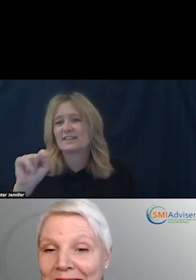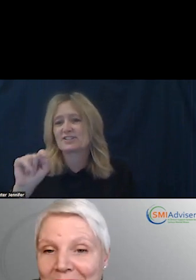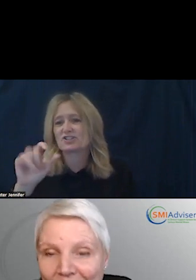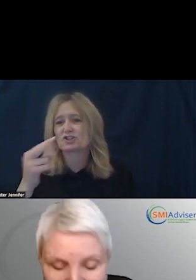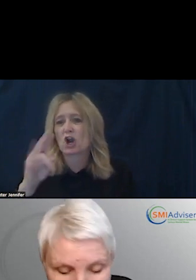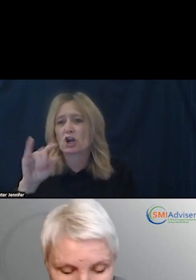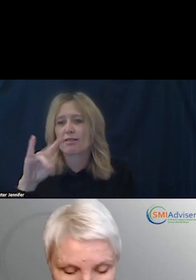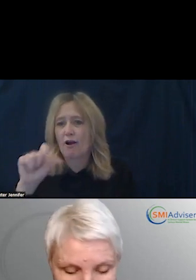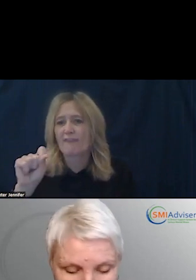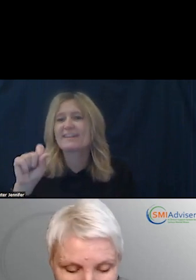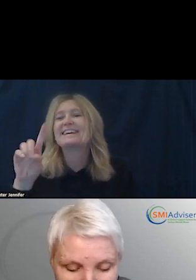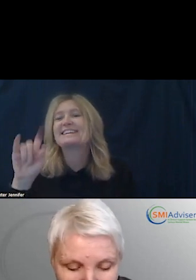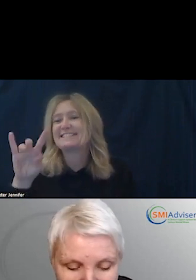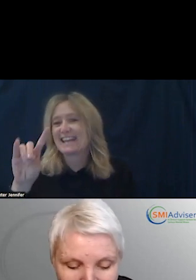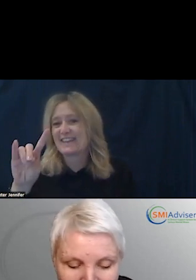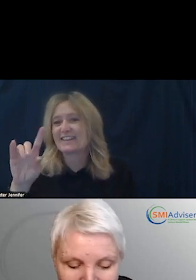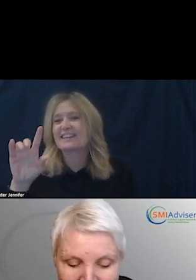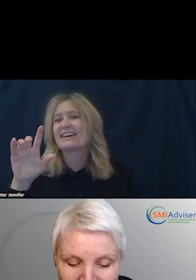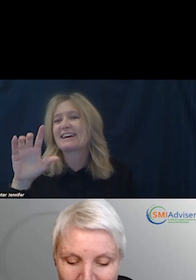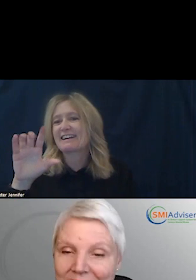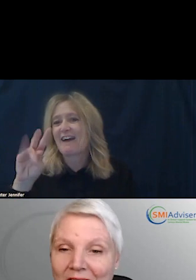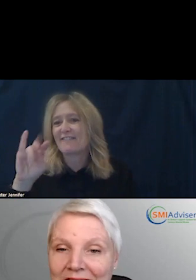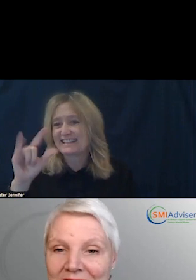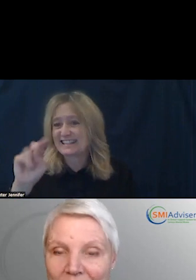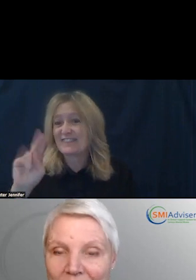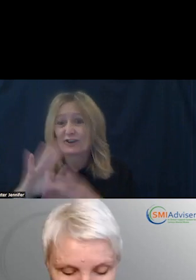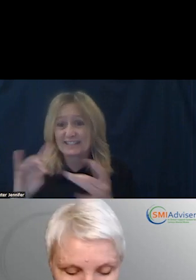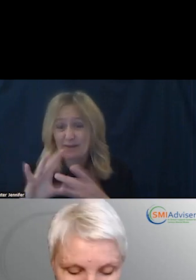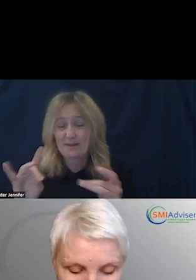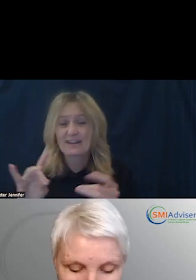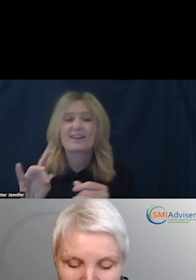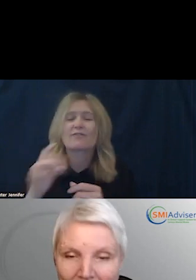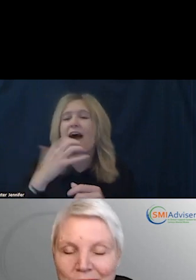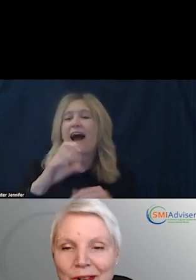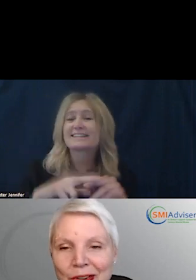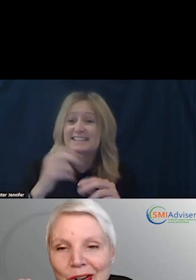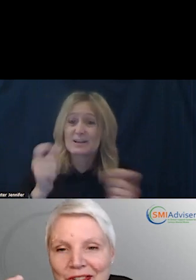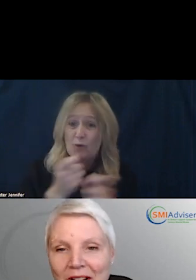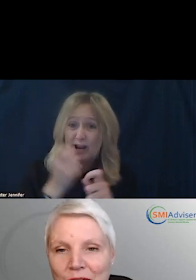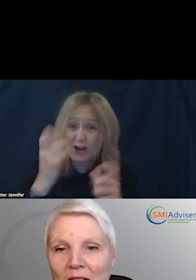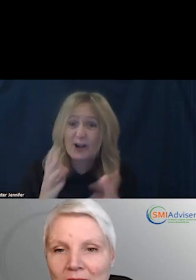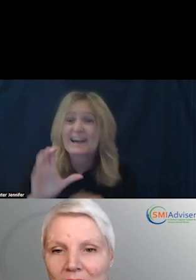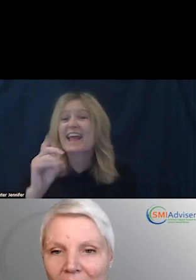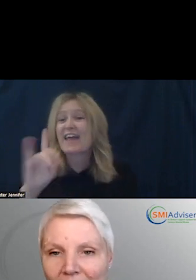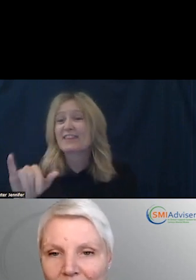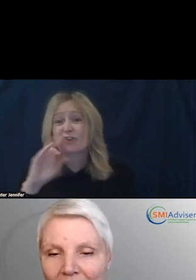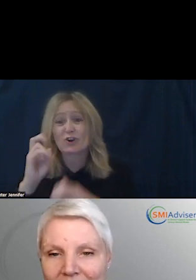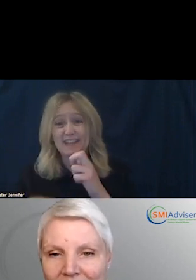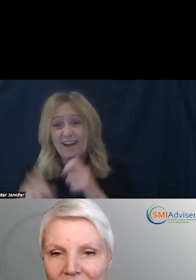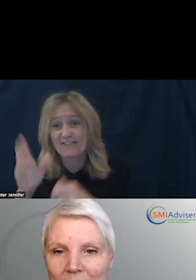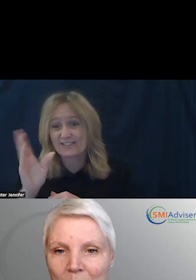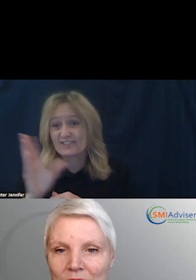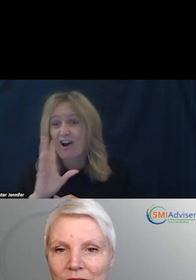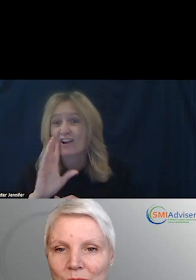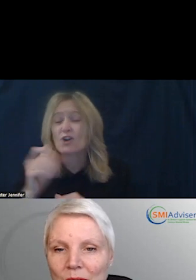David Covington for his input, Brandon Wilcox for his hot seat winner, Kathy Bashor for her tough talk, reminding